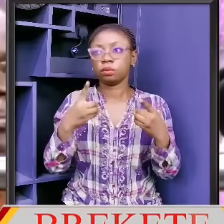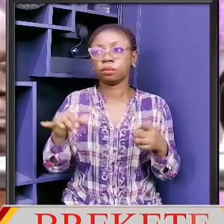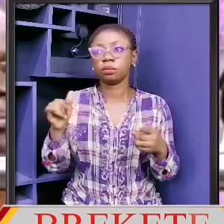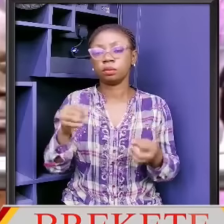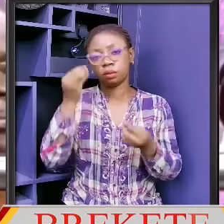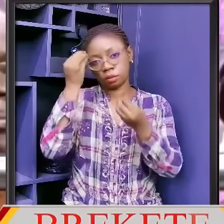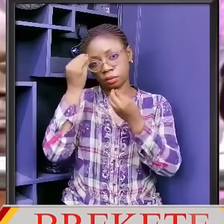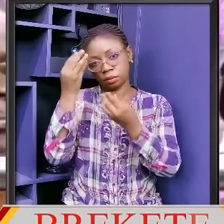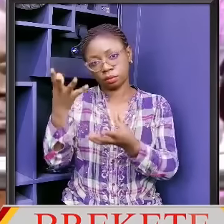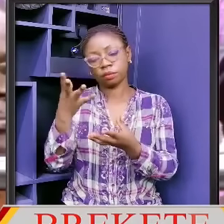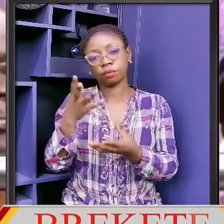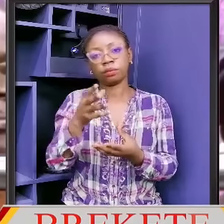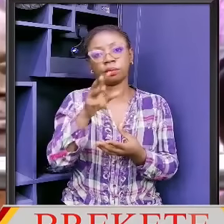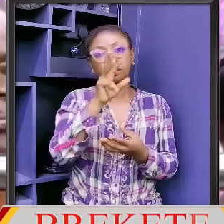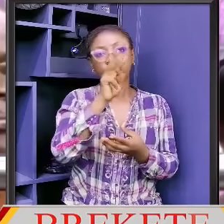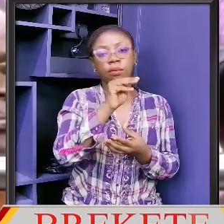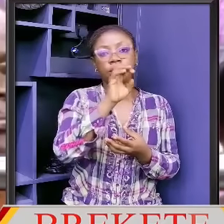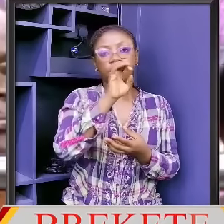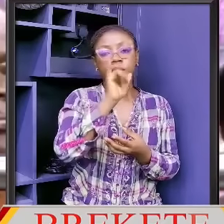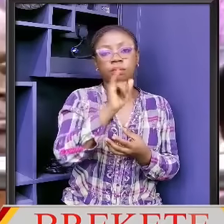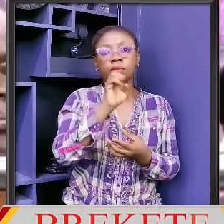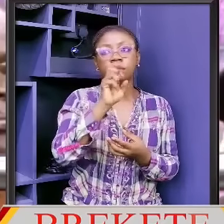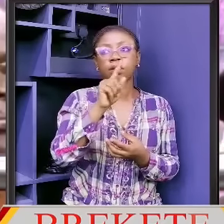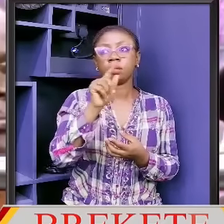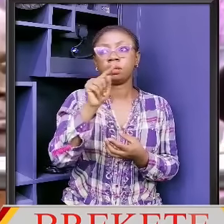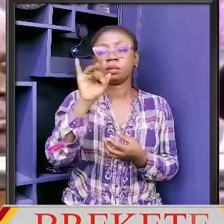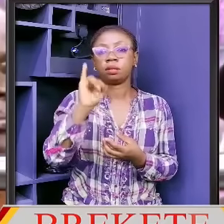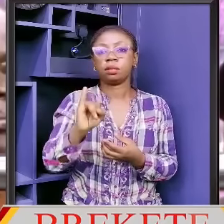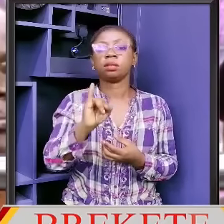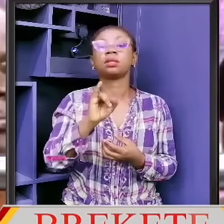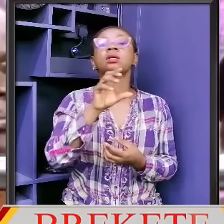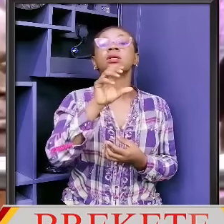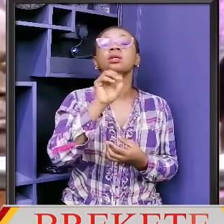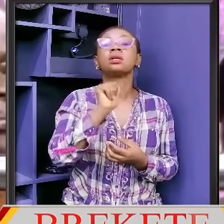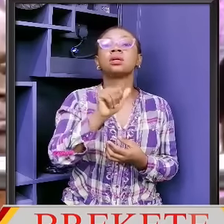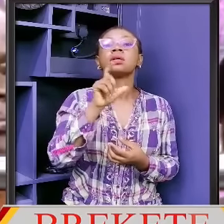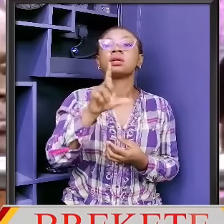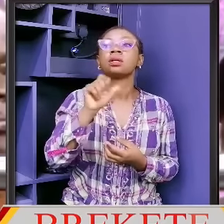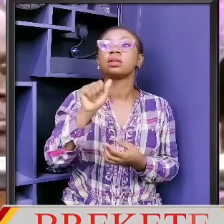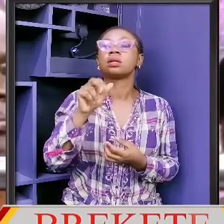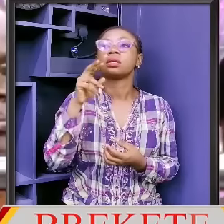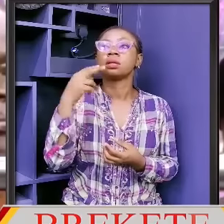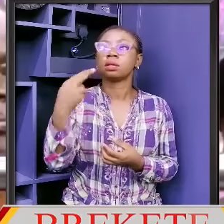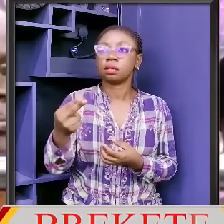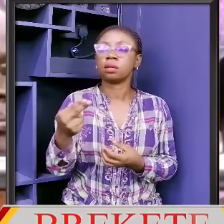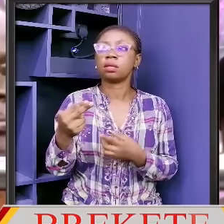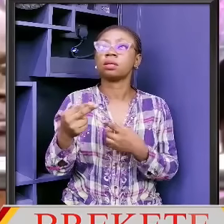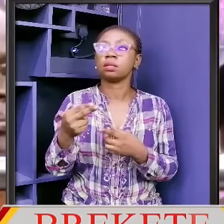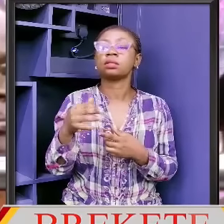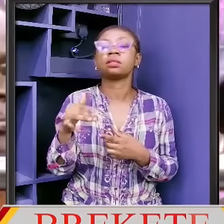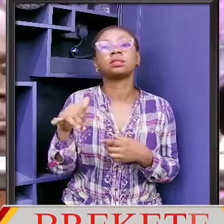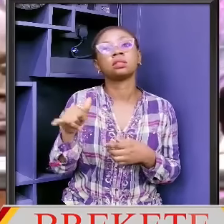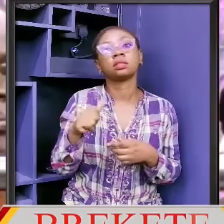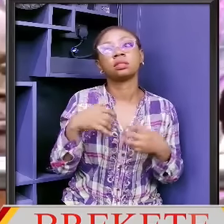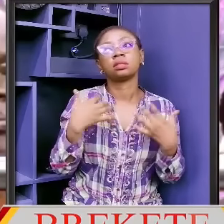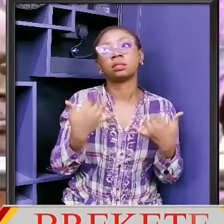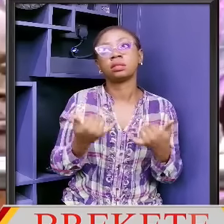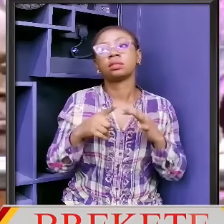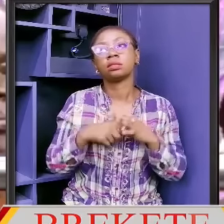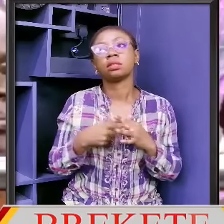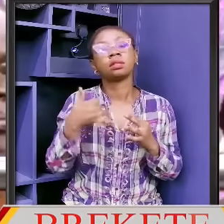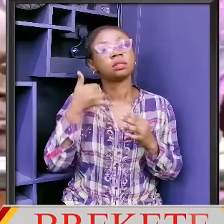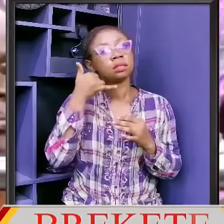inform Miyeti Allah. They now started calling me. Miyeti Allah. Yes, sir. They are calling you. Yes, sir. They made them